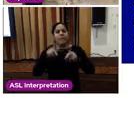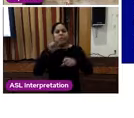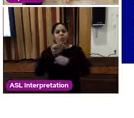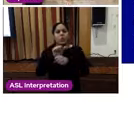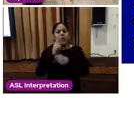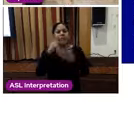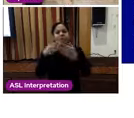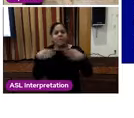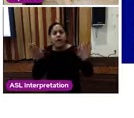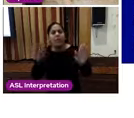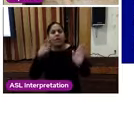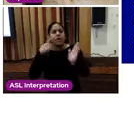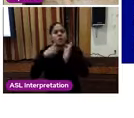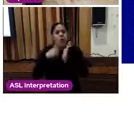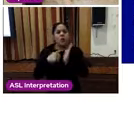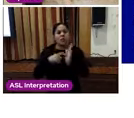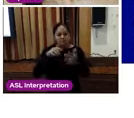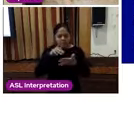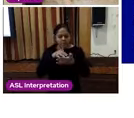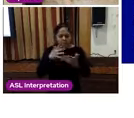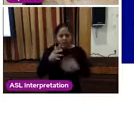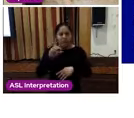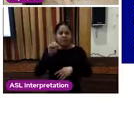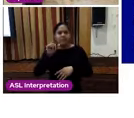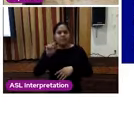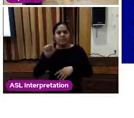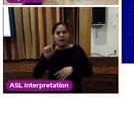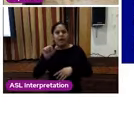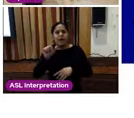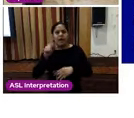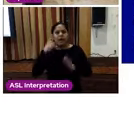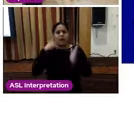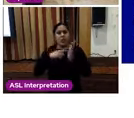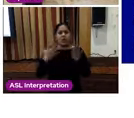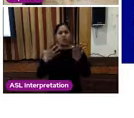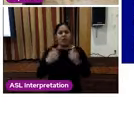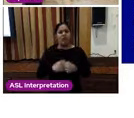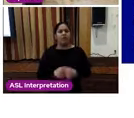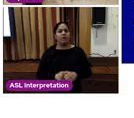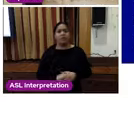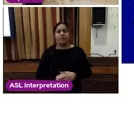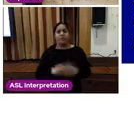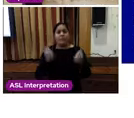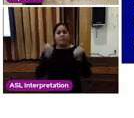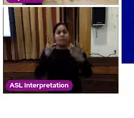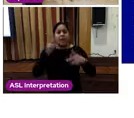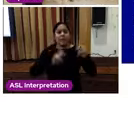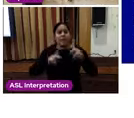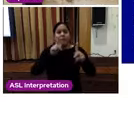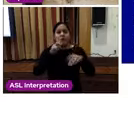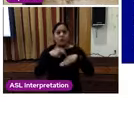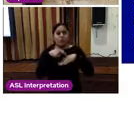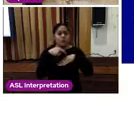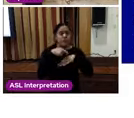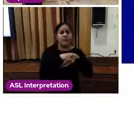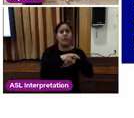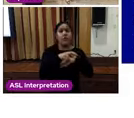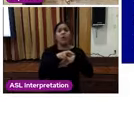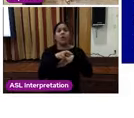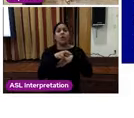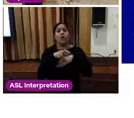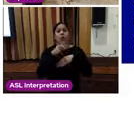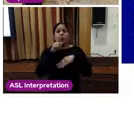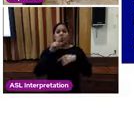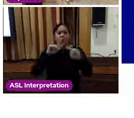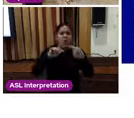what happens. A huge proportion of people who are referred in incidents of violence are suffering and struggling